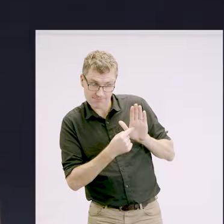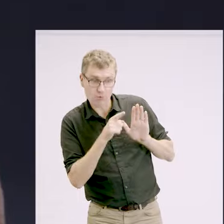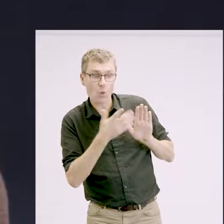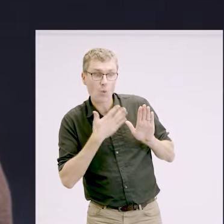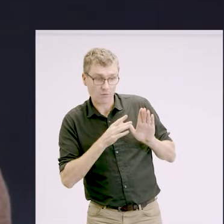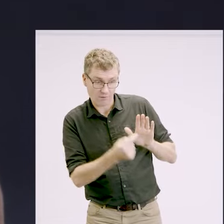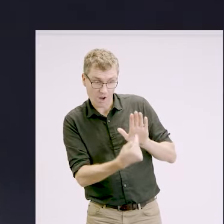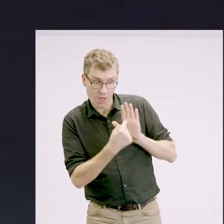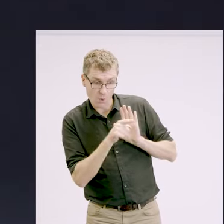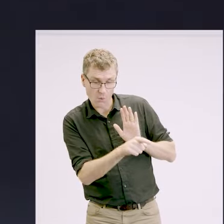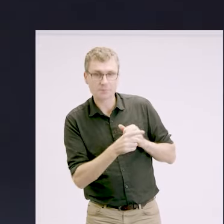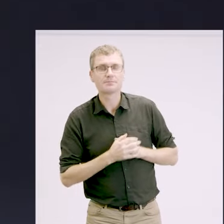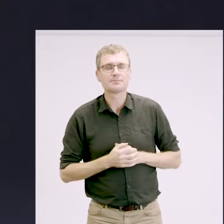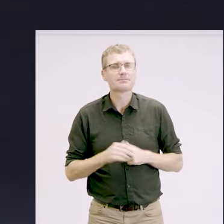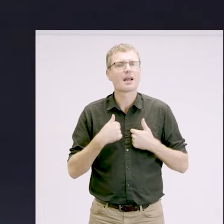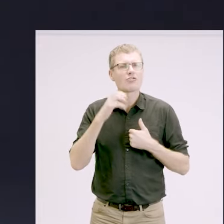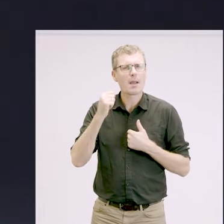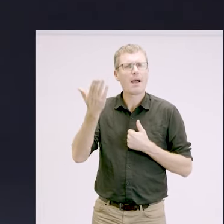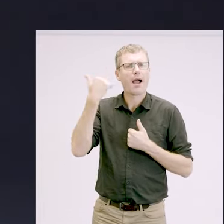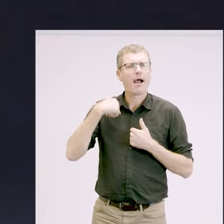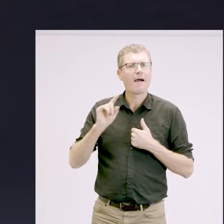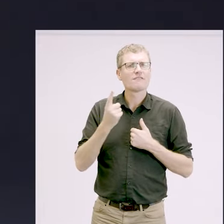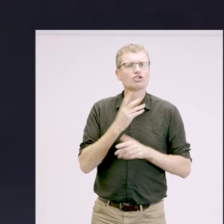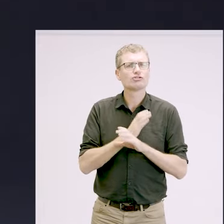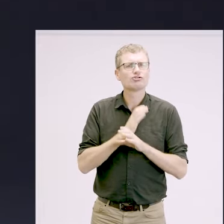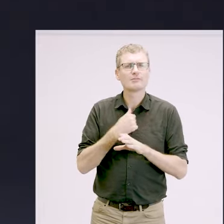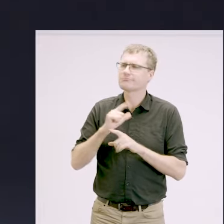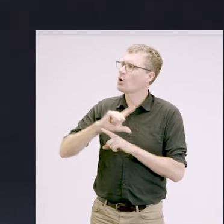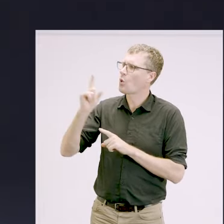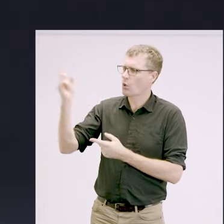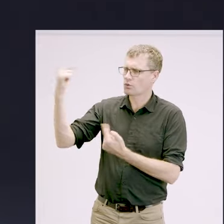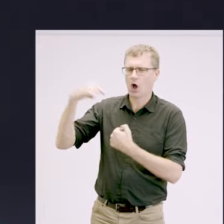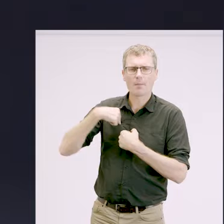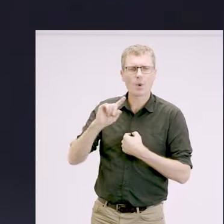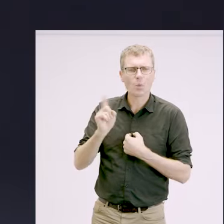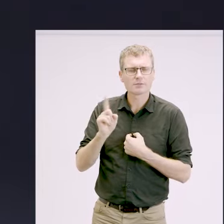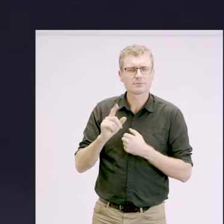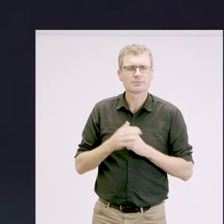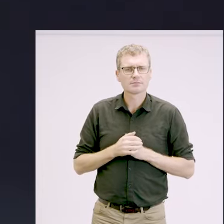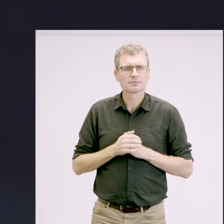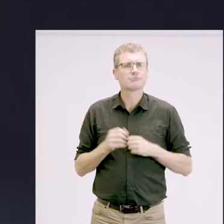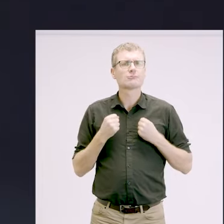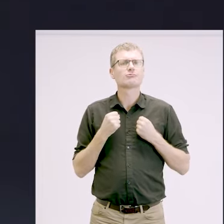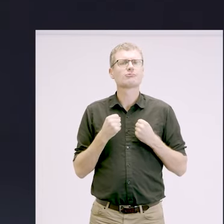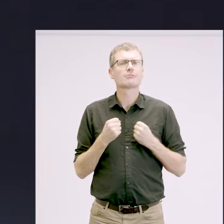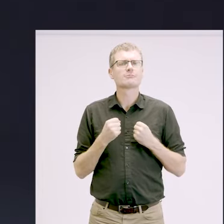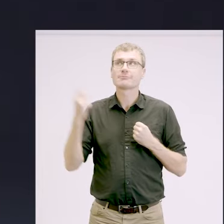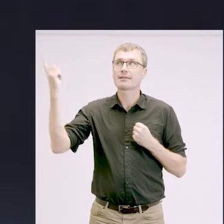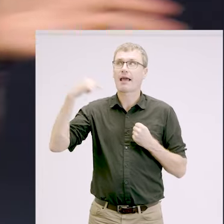saying? I mean, weird little things. I remember when I first came to faith, I would sometimes feel like the Lord said, you